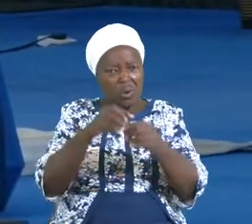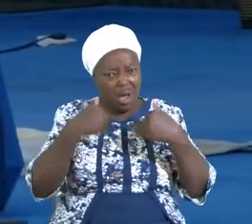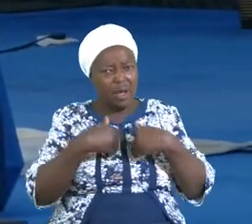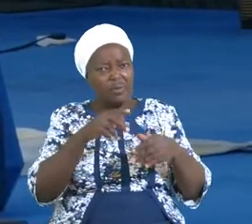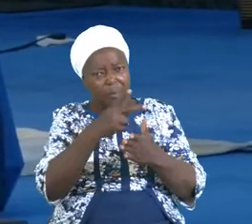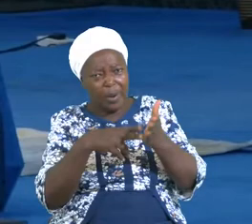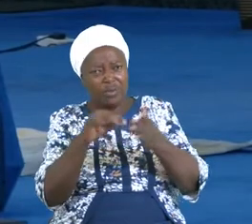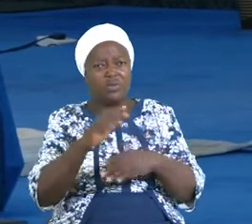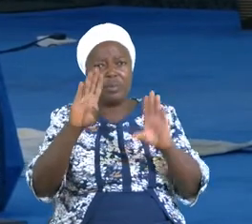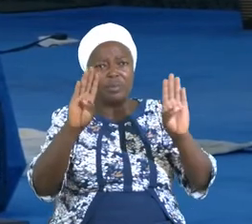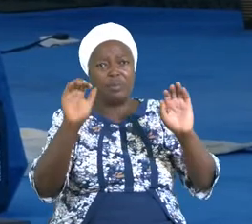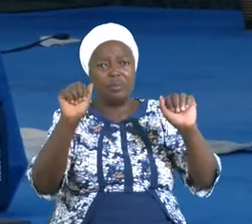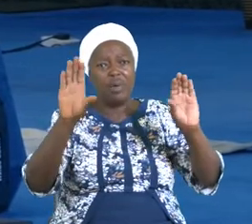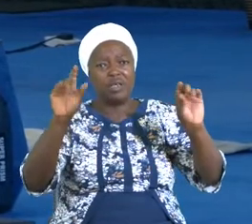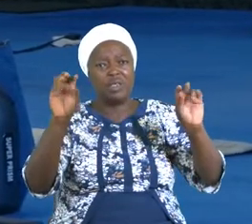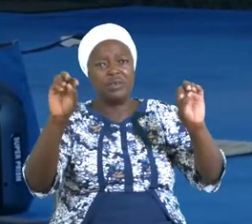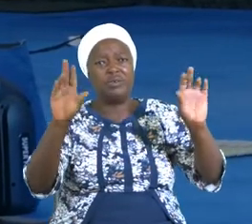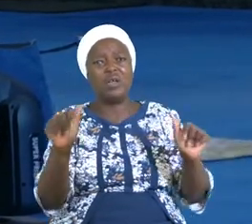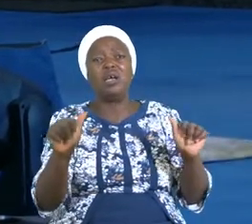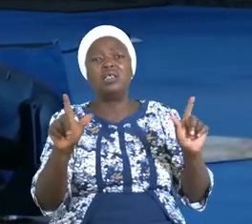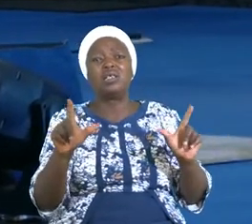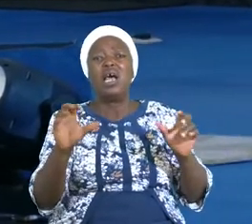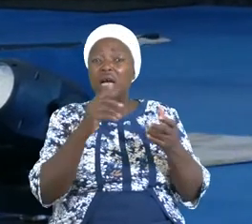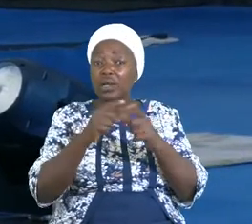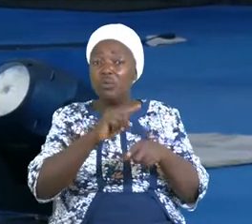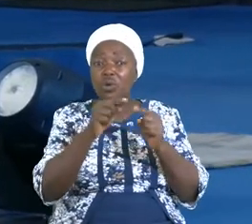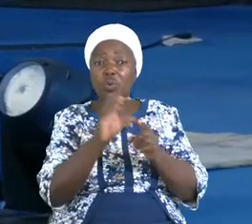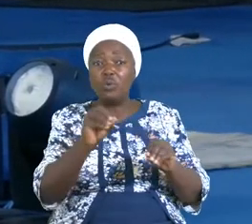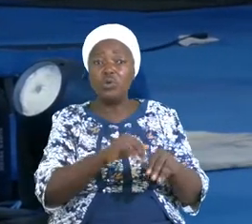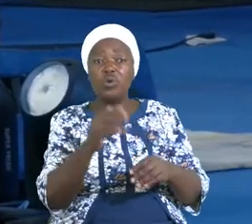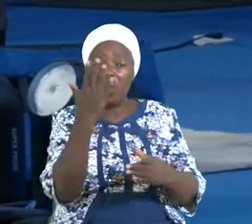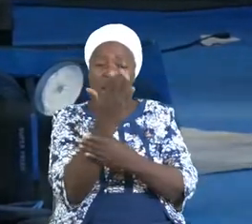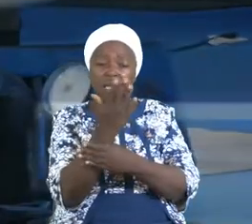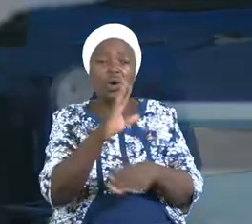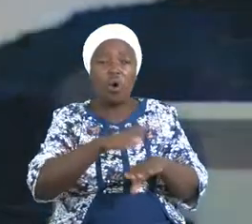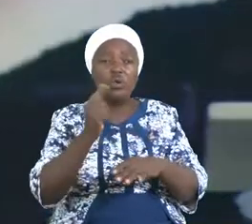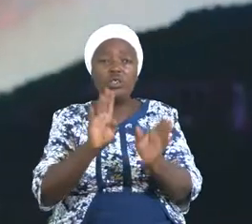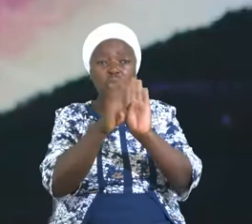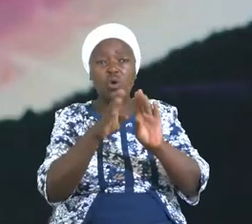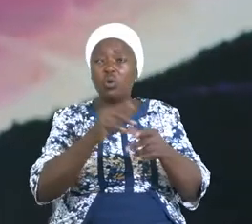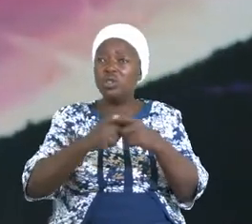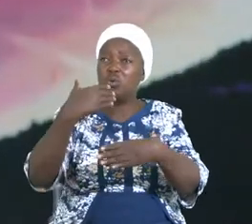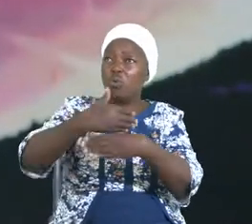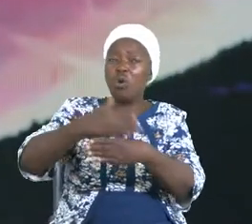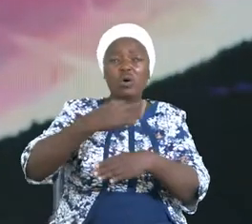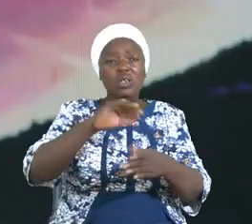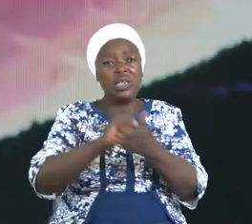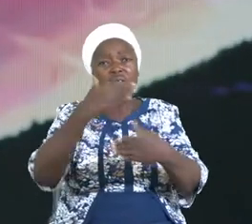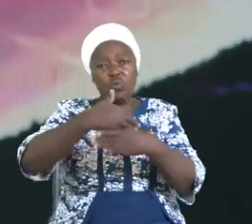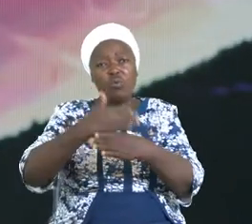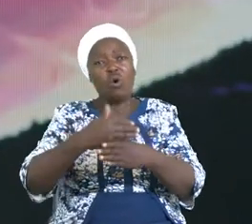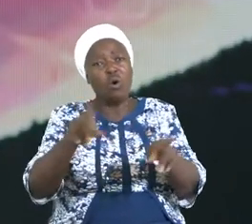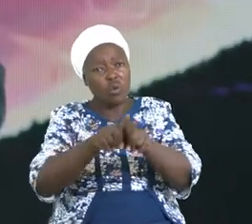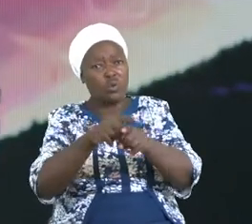bacteria. When you put your hand on the door, on the wall, that wall also